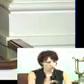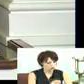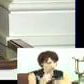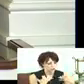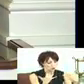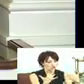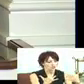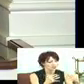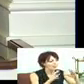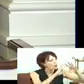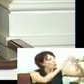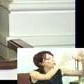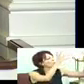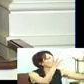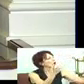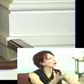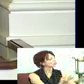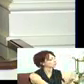world.